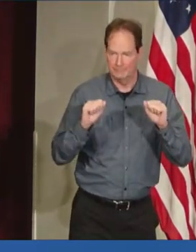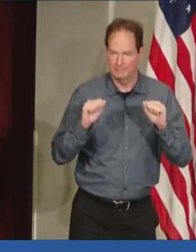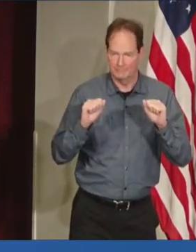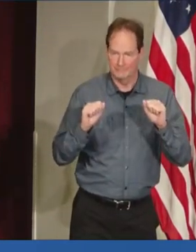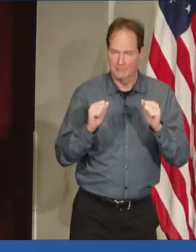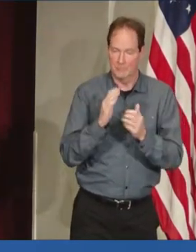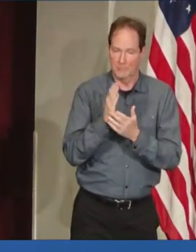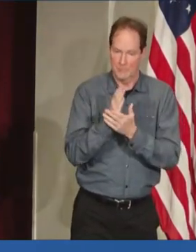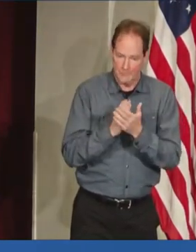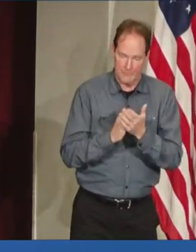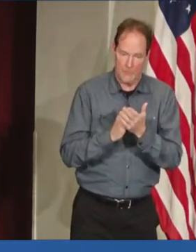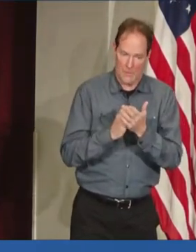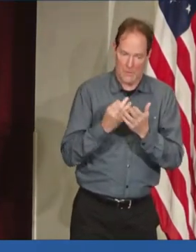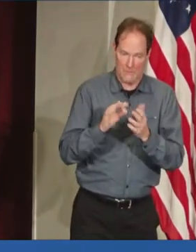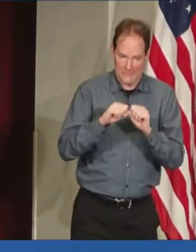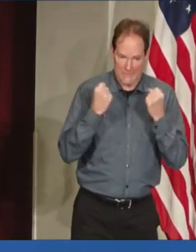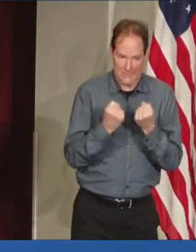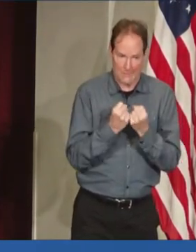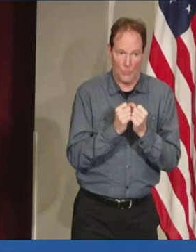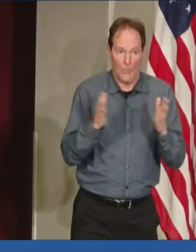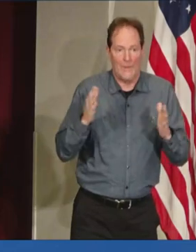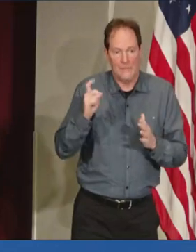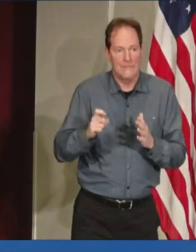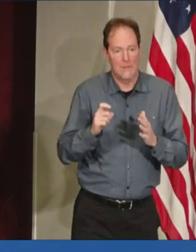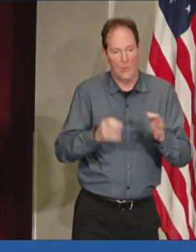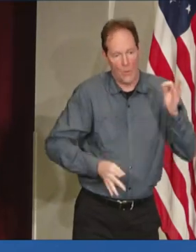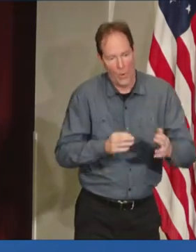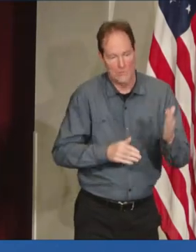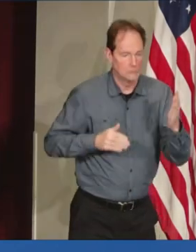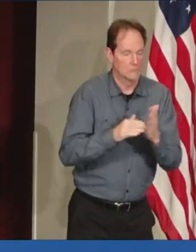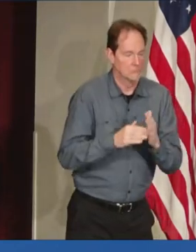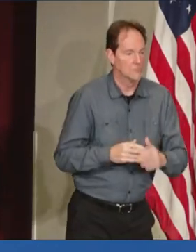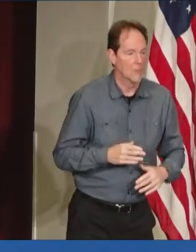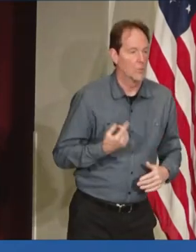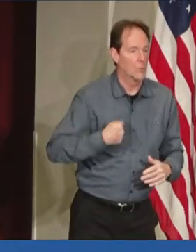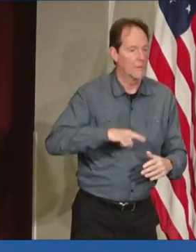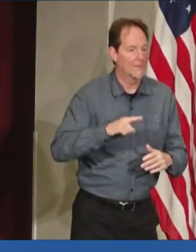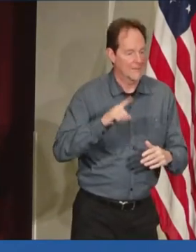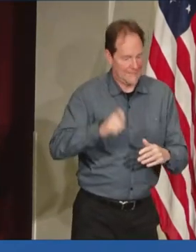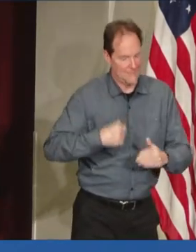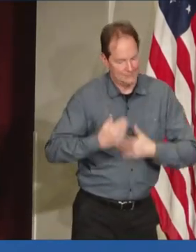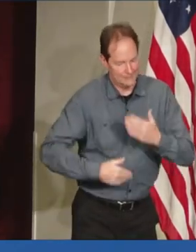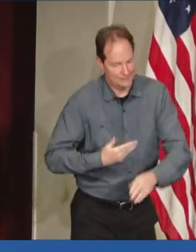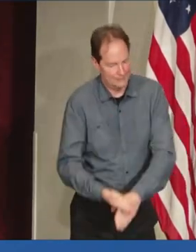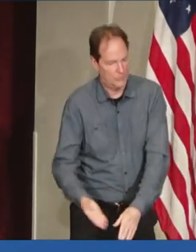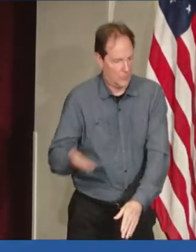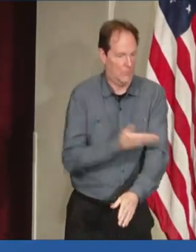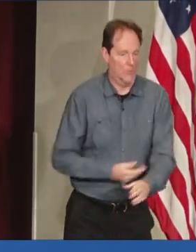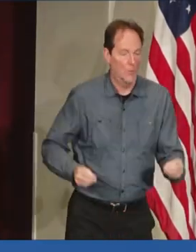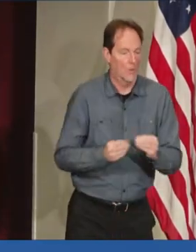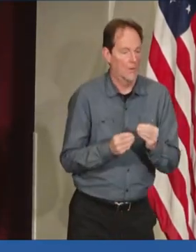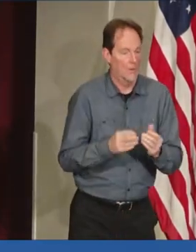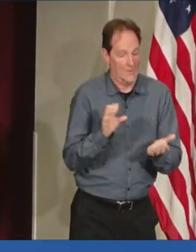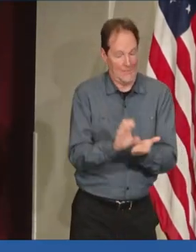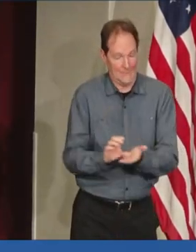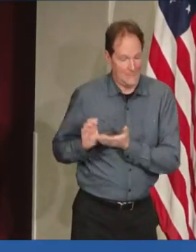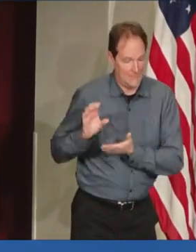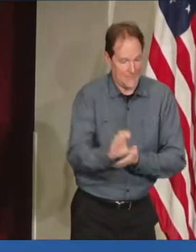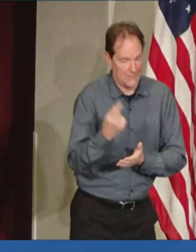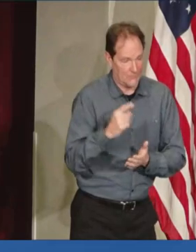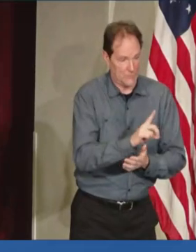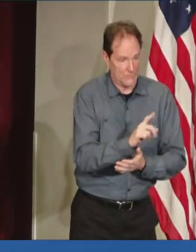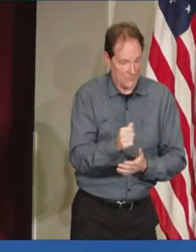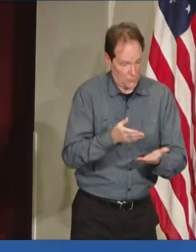society without having to do that. So we have a lot further to go. I mean, even funding for disability rights